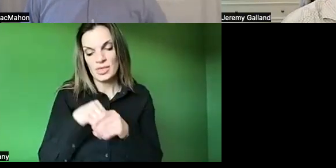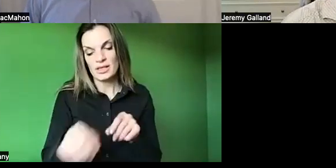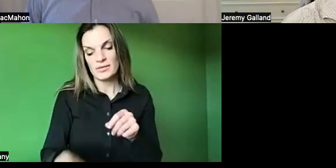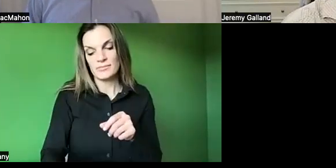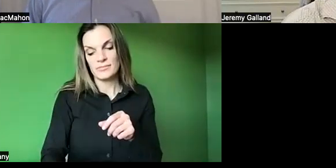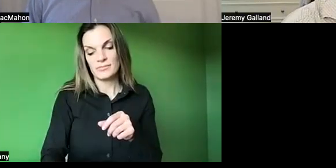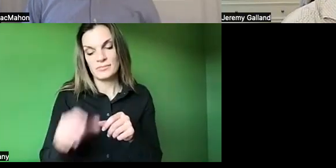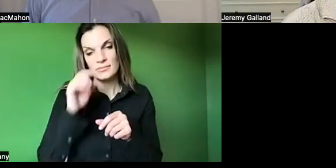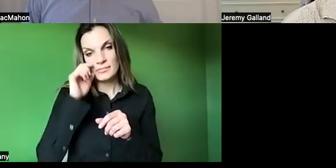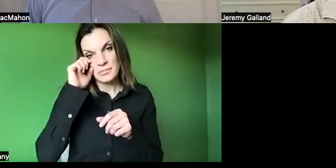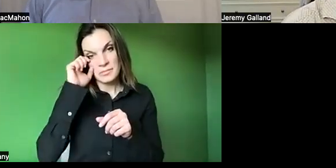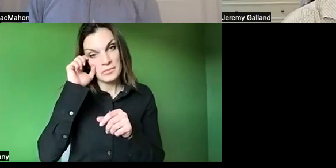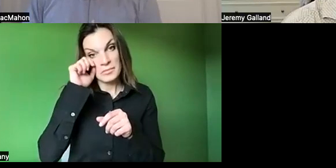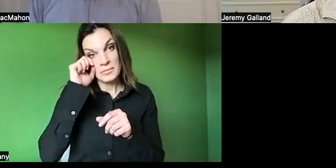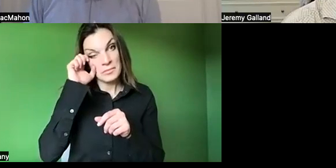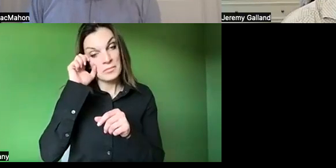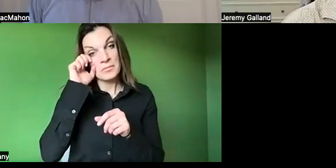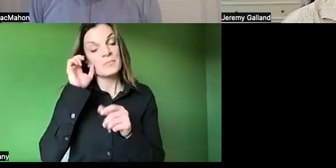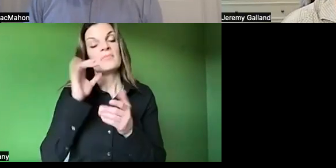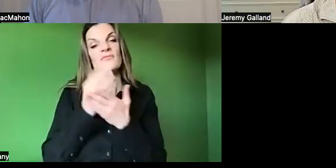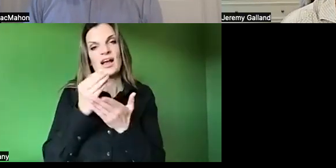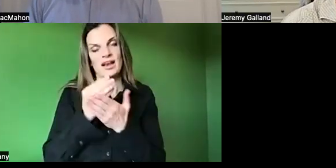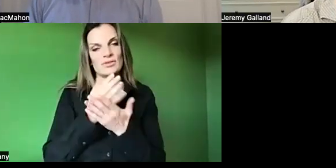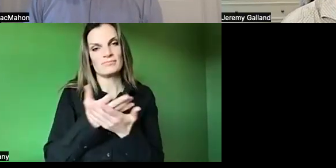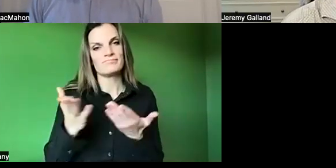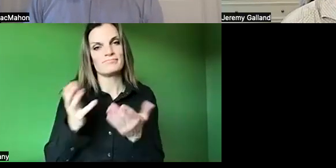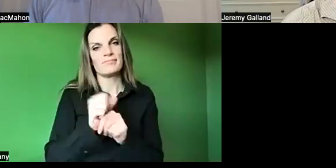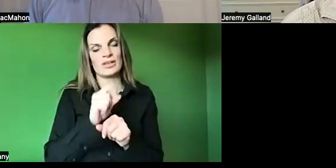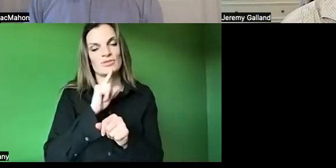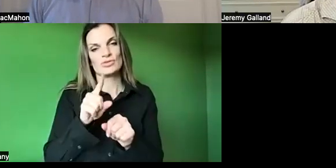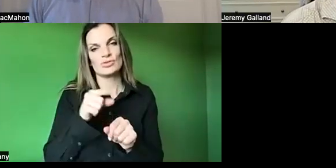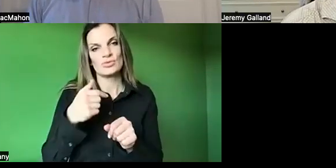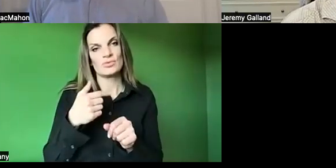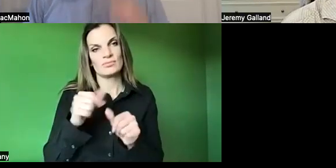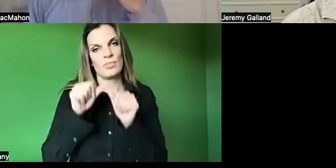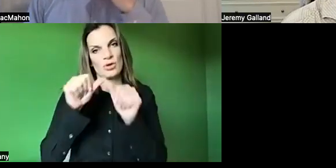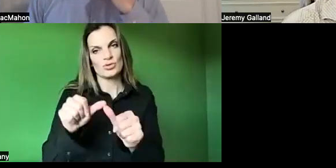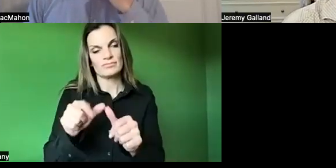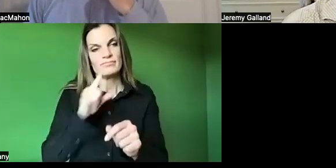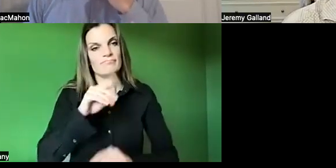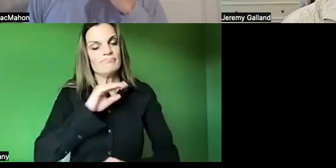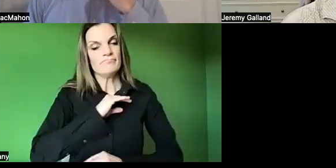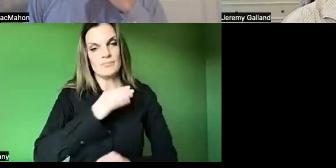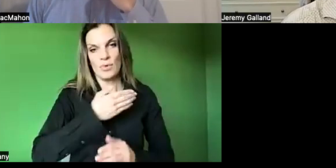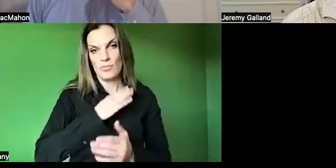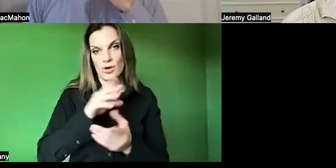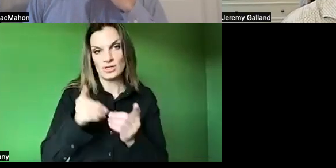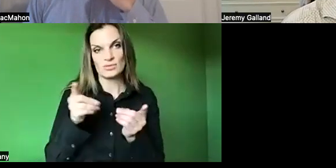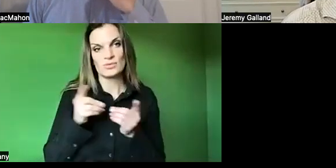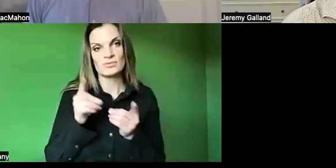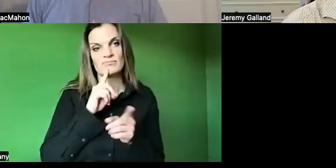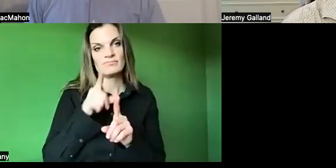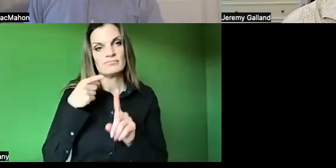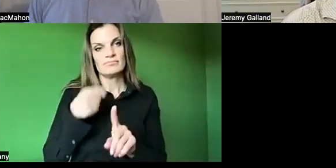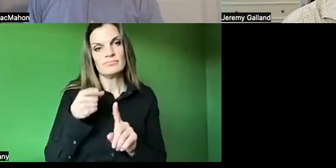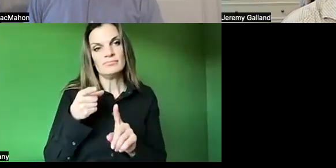sharing financial means, making sure you're making the long-term goals. But for our district, I think that question maybe would have been